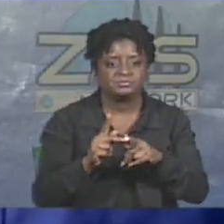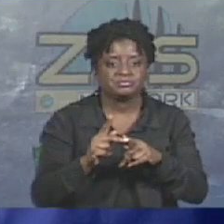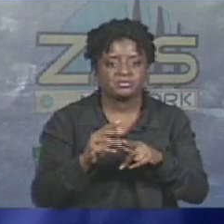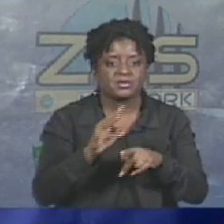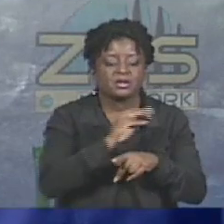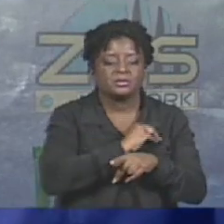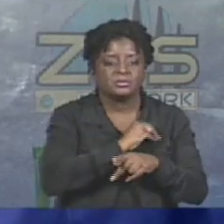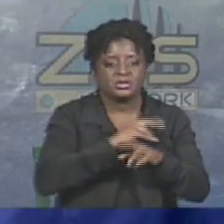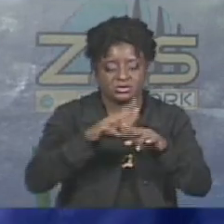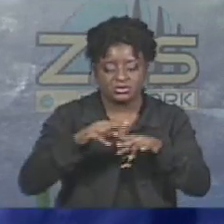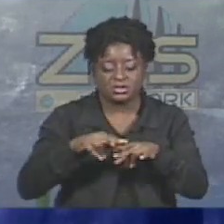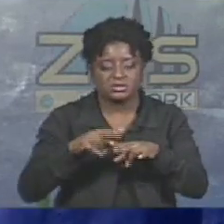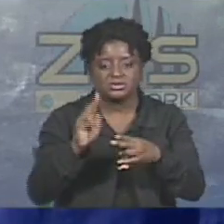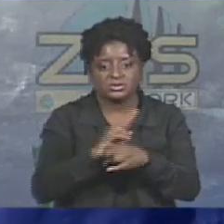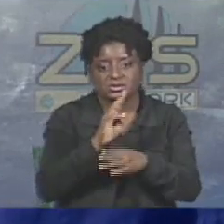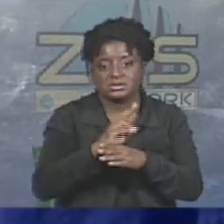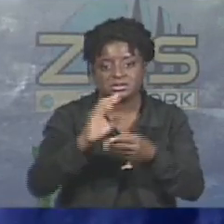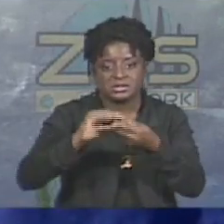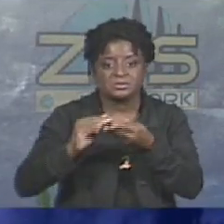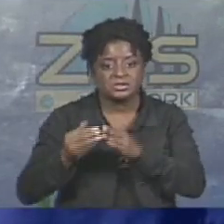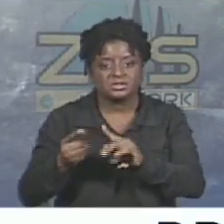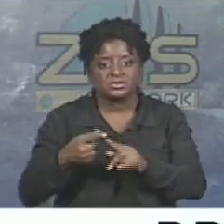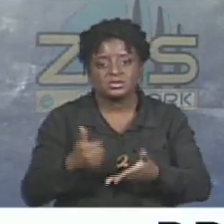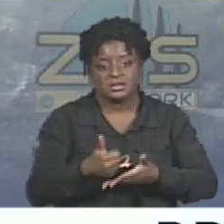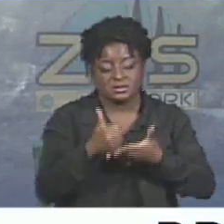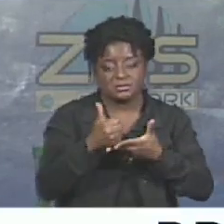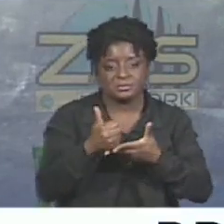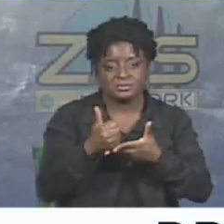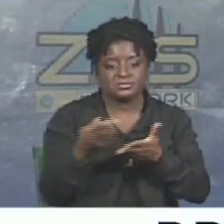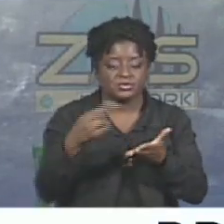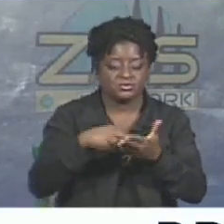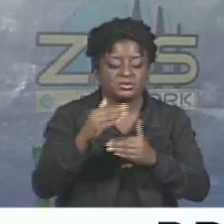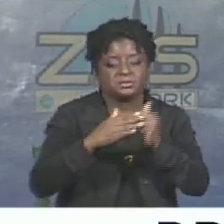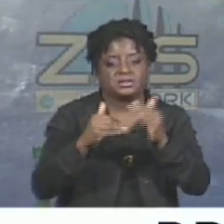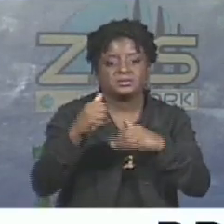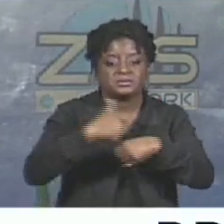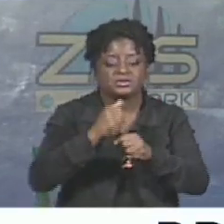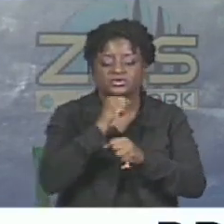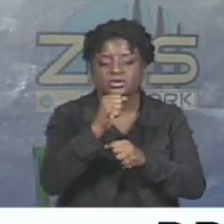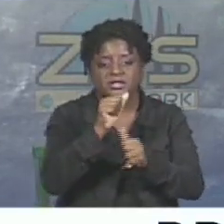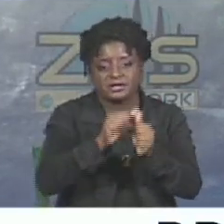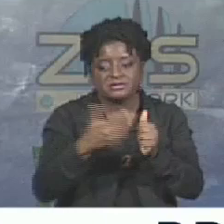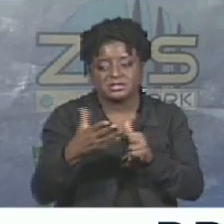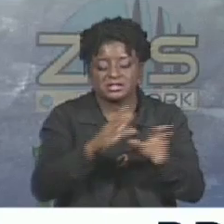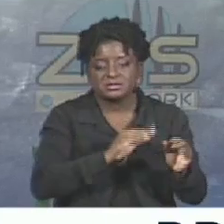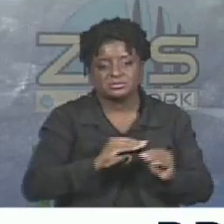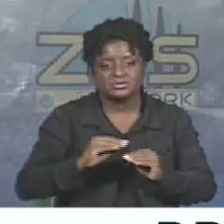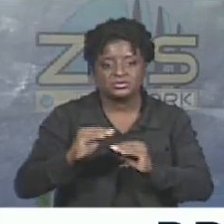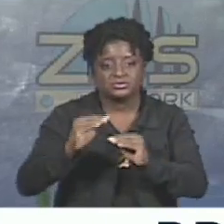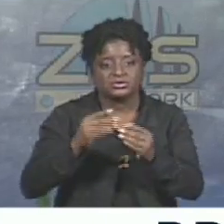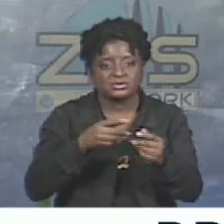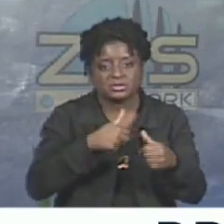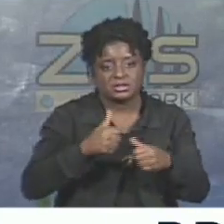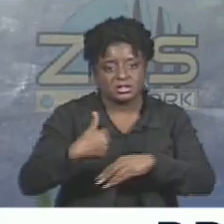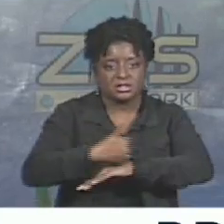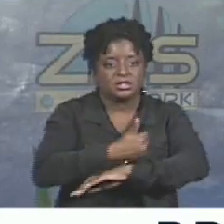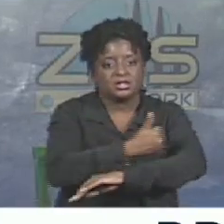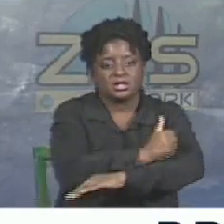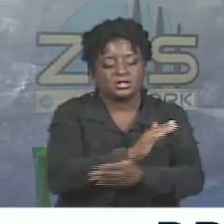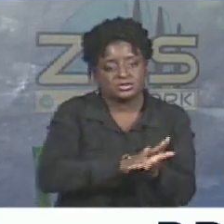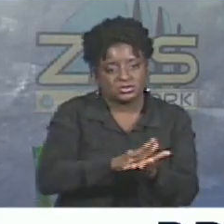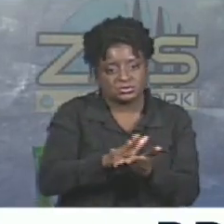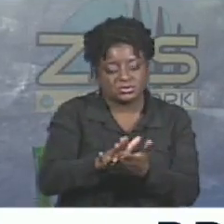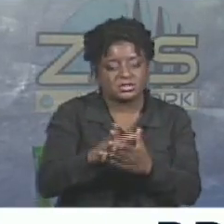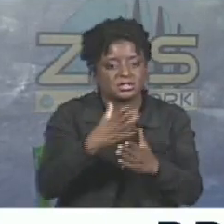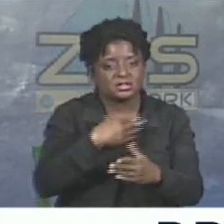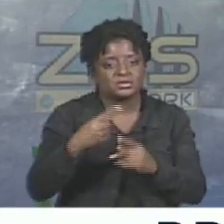the community to help rebuild to ensure that everything is moved along smoothly and rapidly. And they have